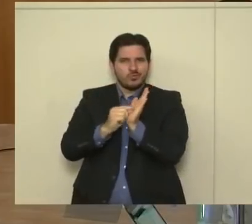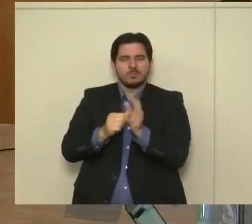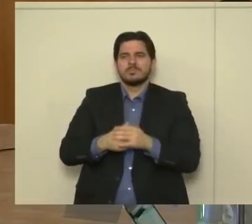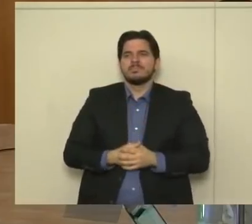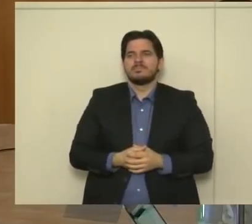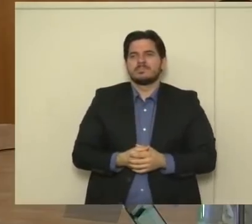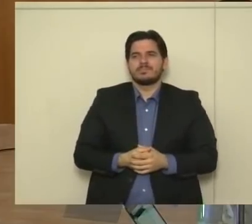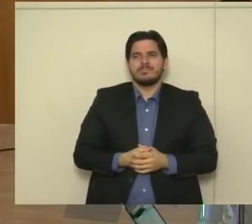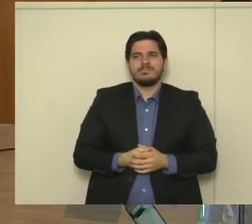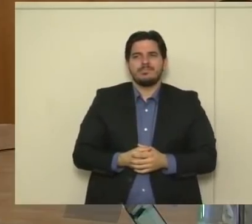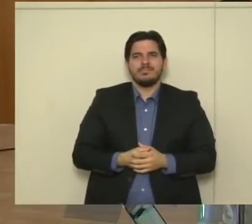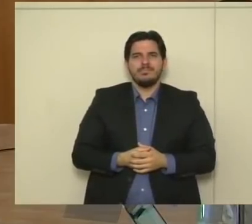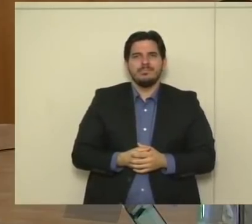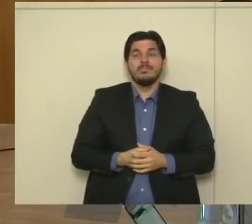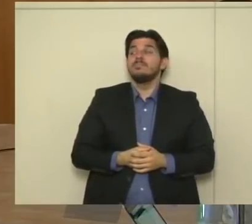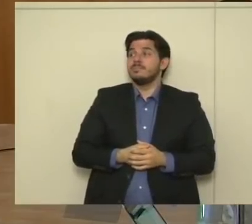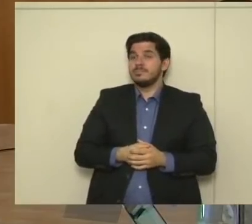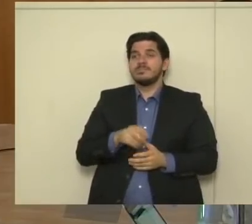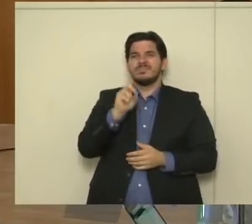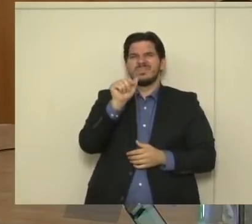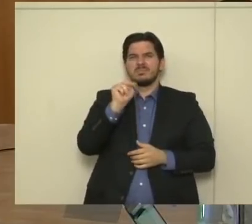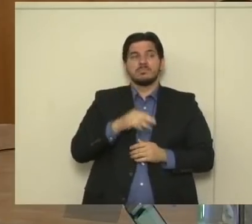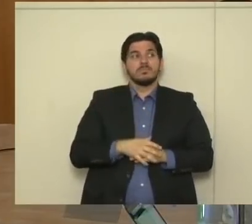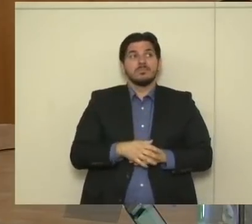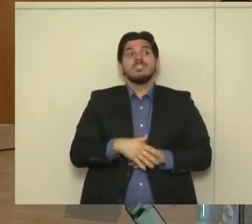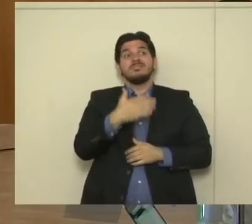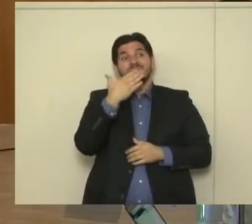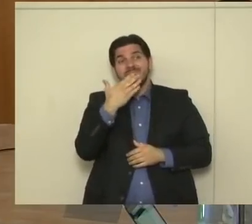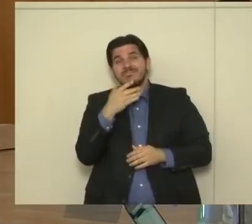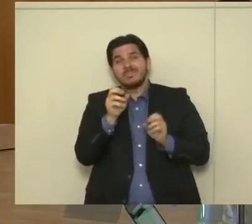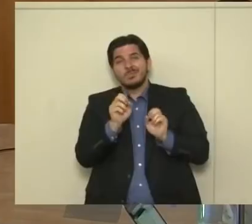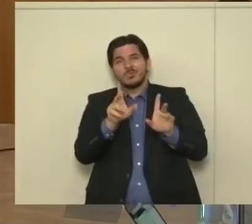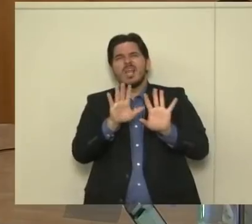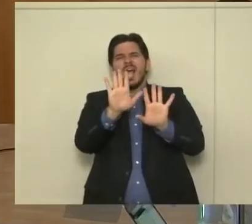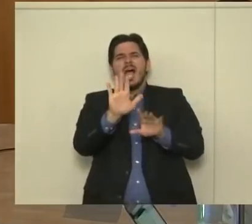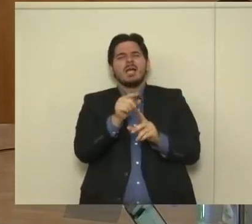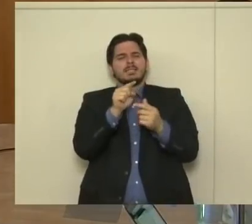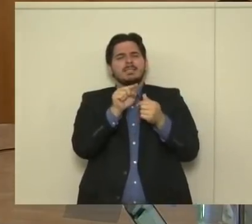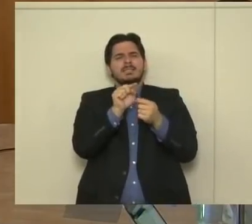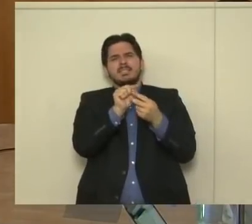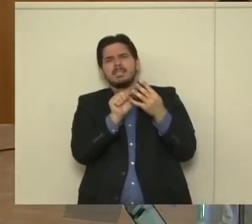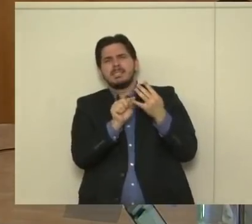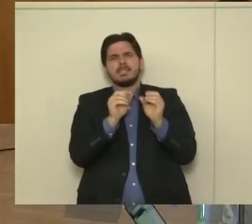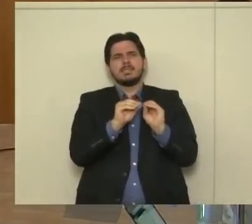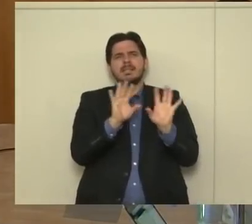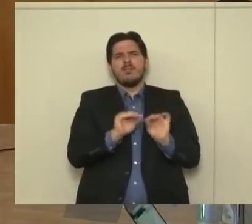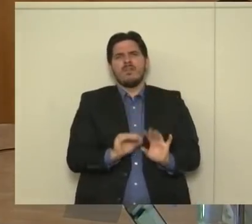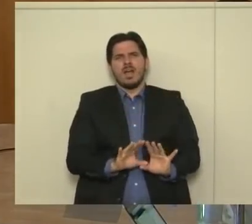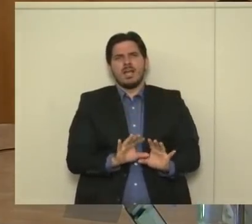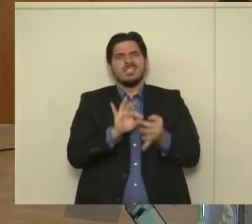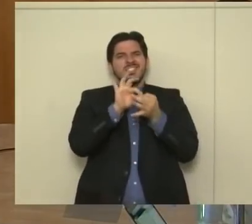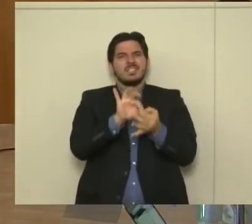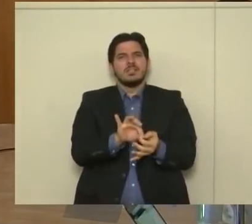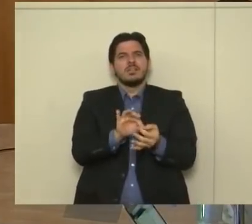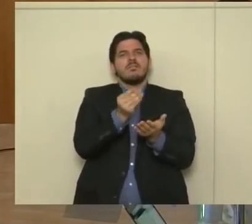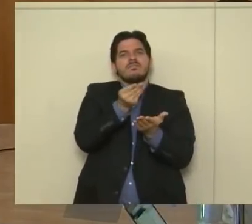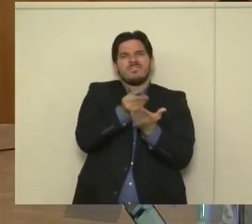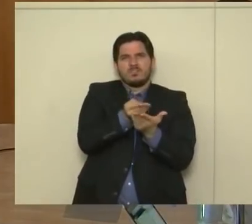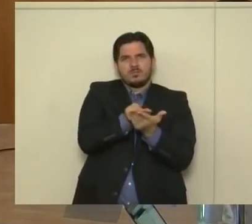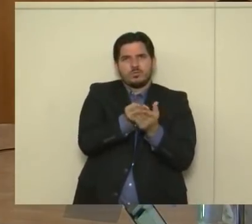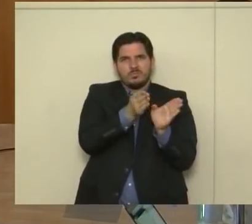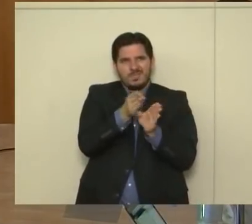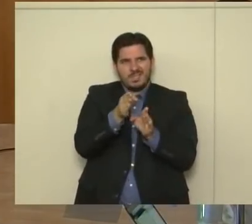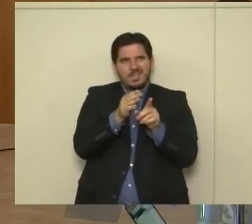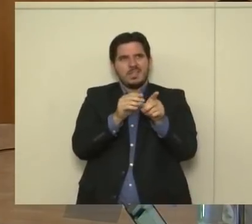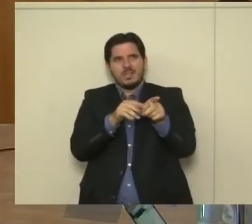Yeah, good afternoon. Thank you for the opportunity. I just wanted to clarify a couple things about the school plan that Secretary Stewart